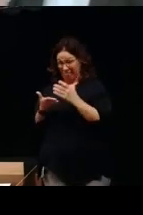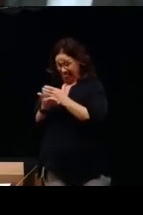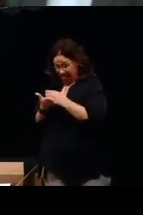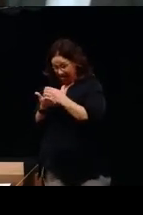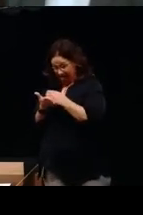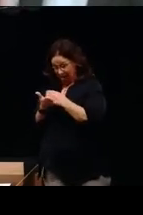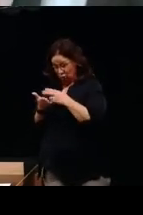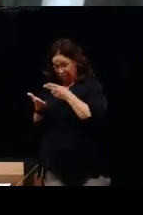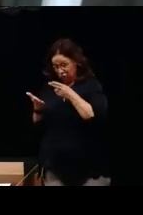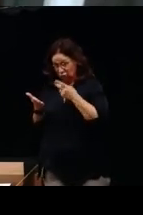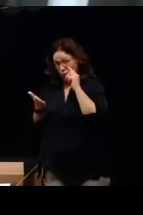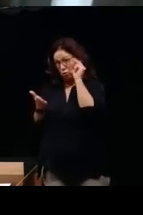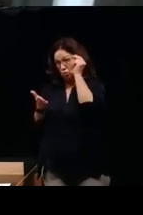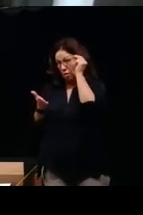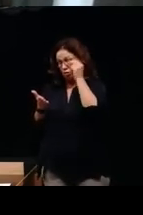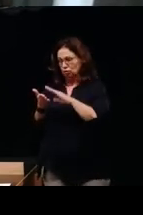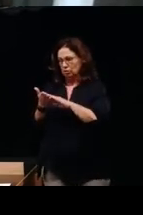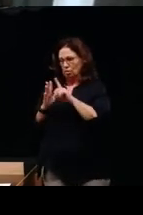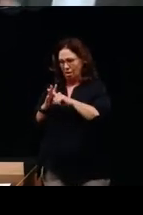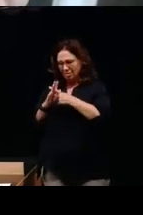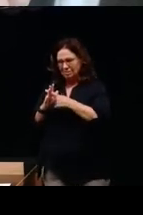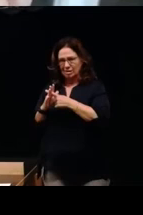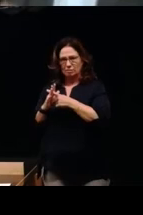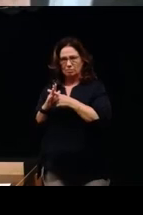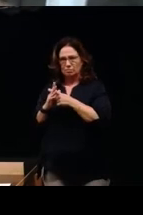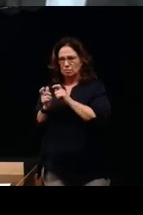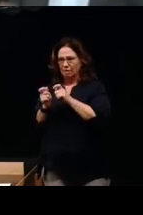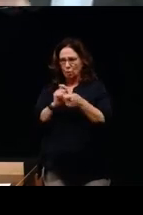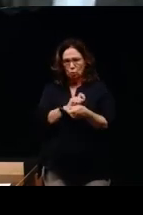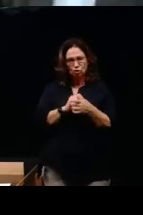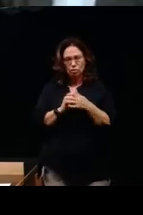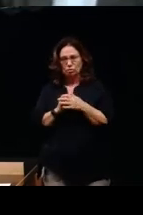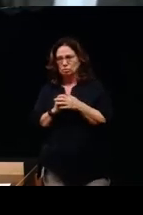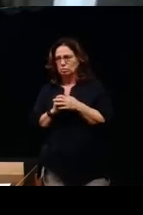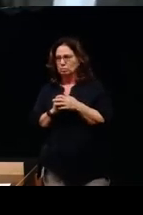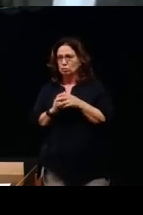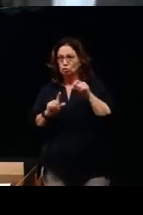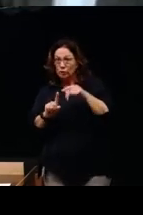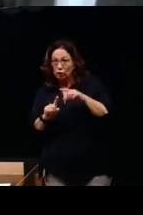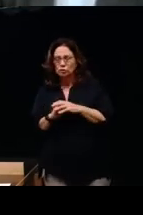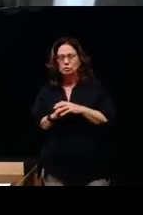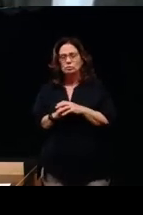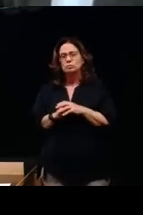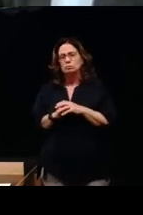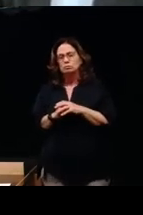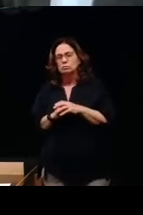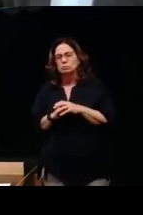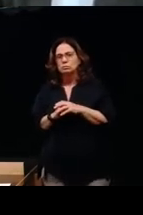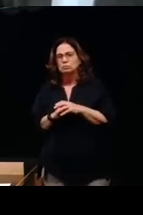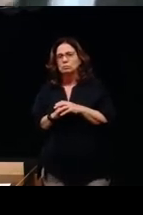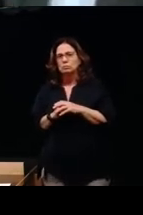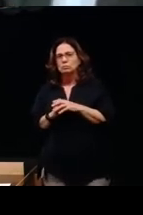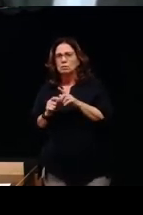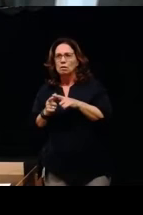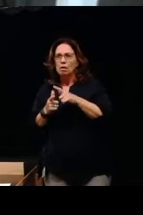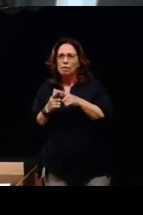onset, evolution, potential triggers. One of the really important things to also do up front is the referral question